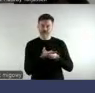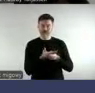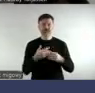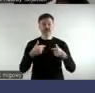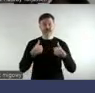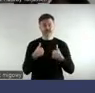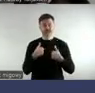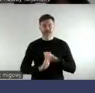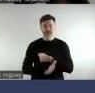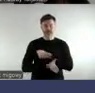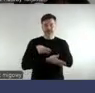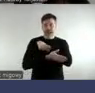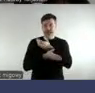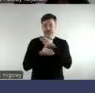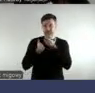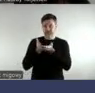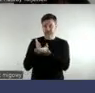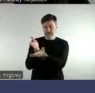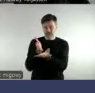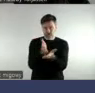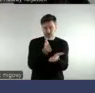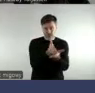also providing competence